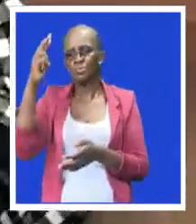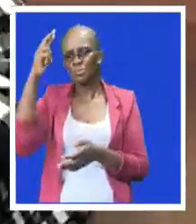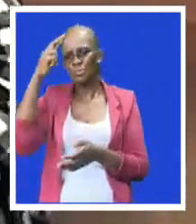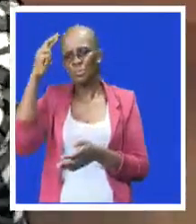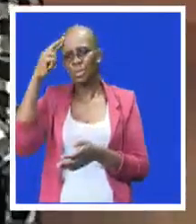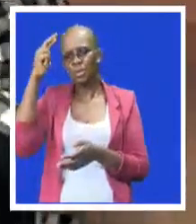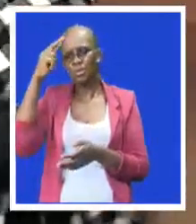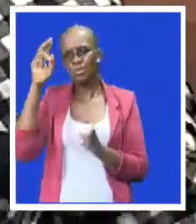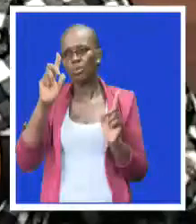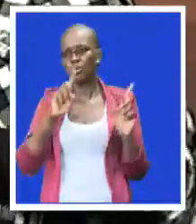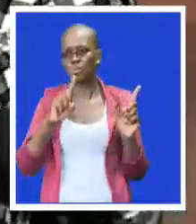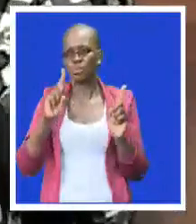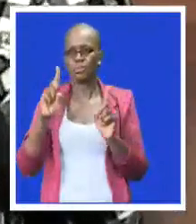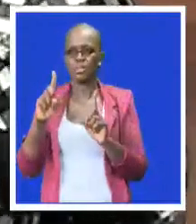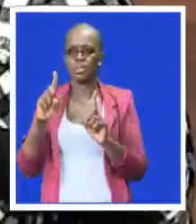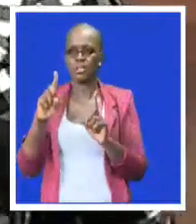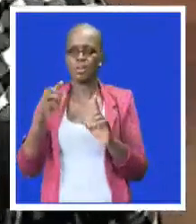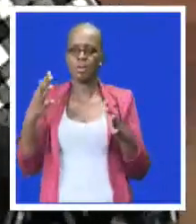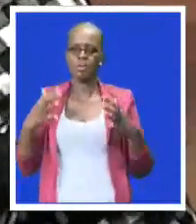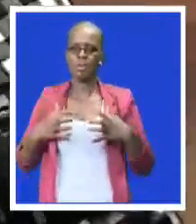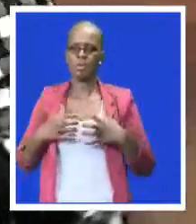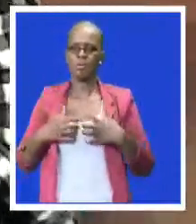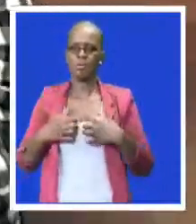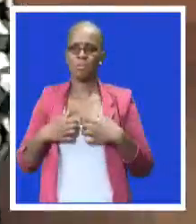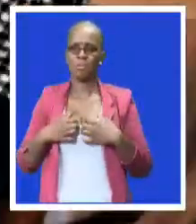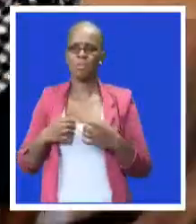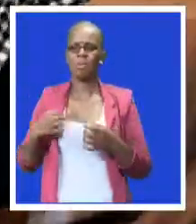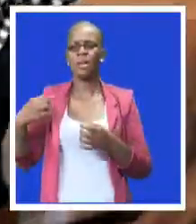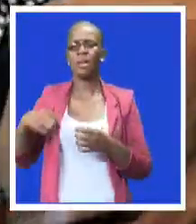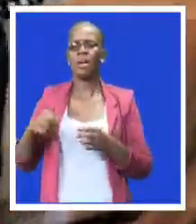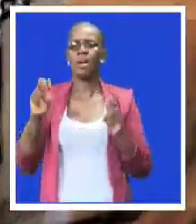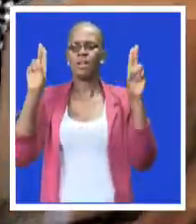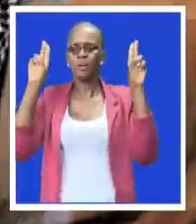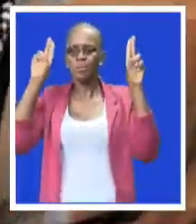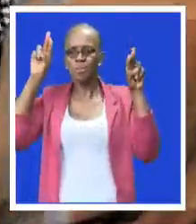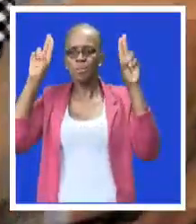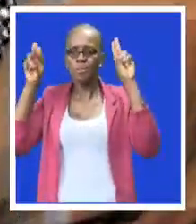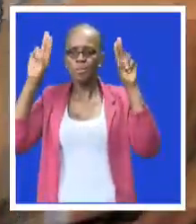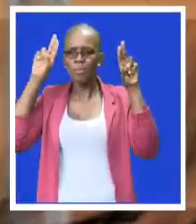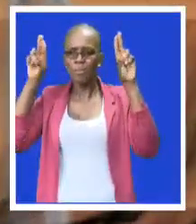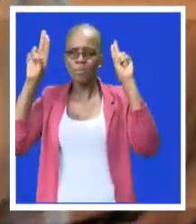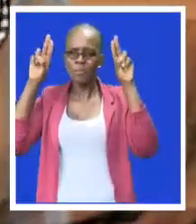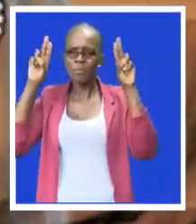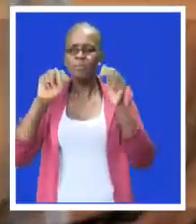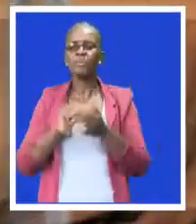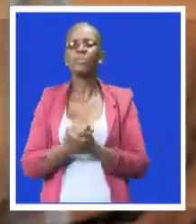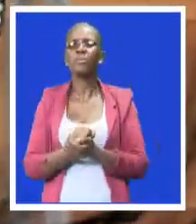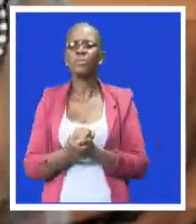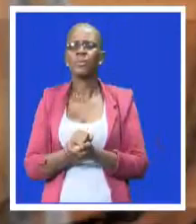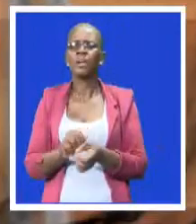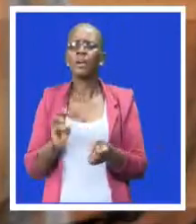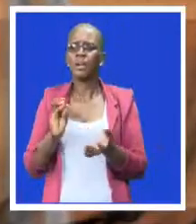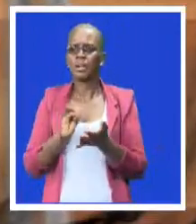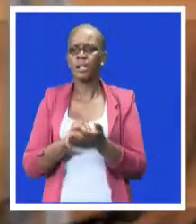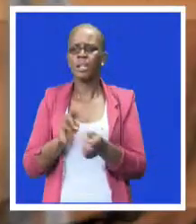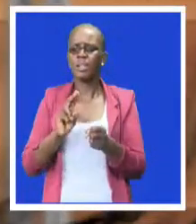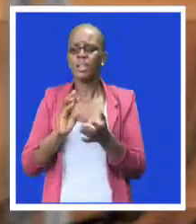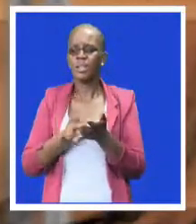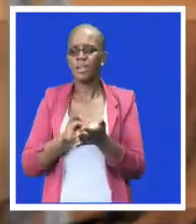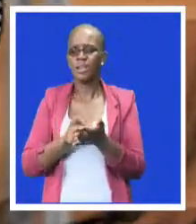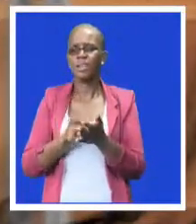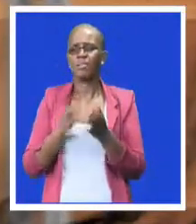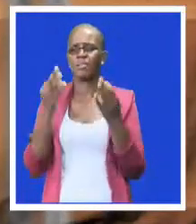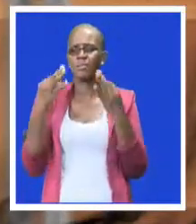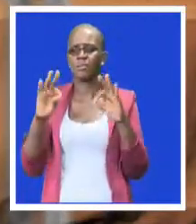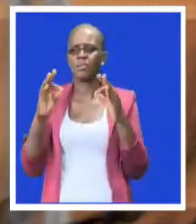and someone is a rabbit, so we're going to sing the song. Are your bum bum bigger than mine? Are your bum